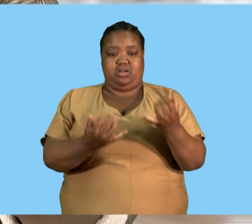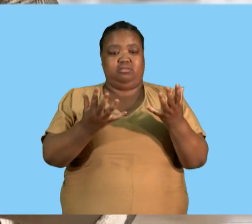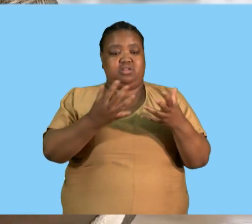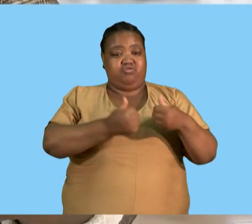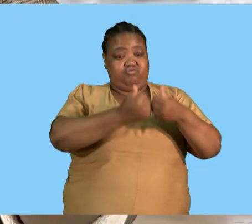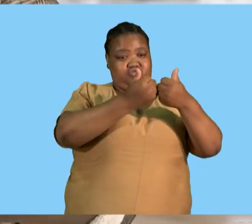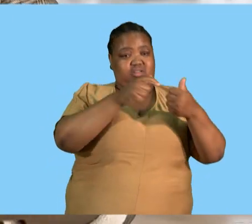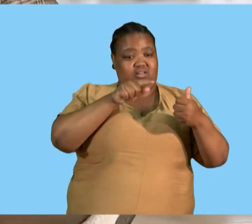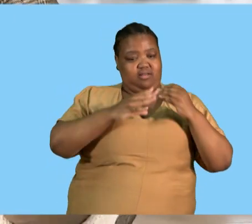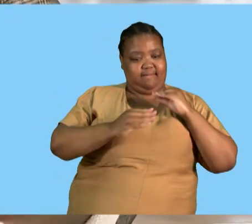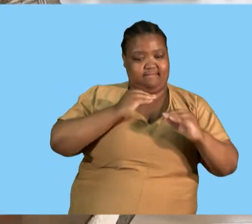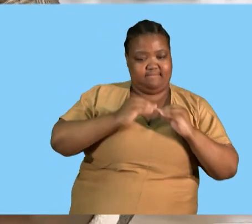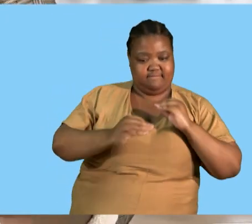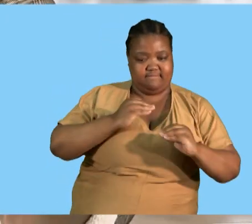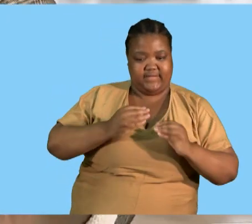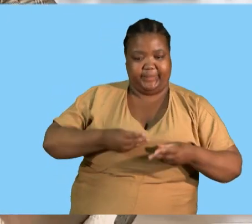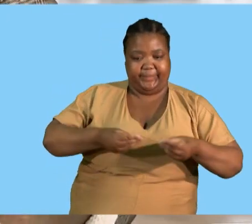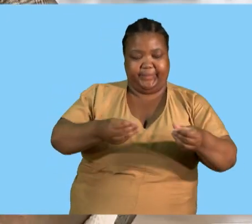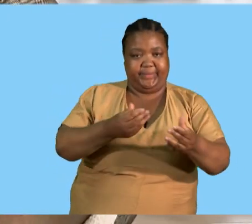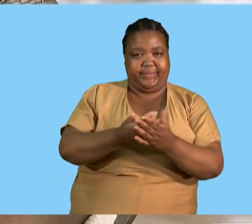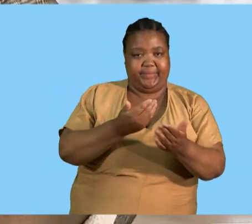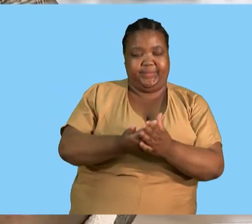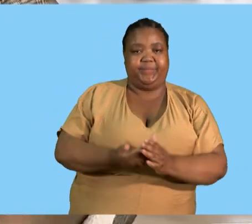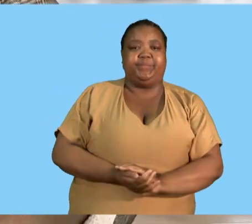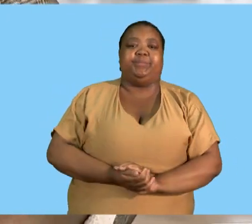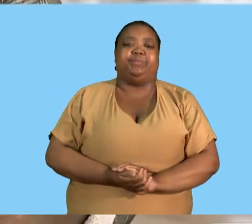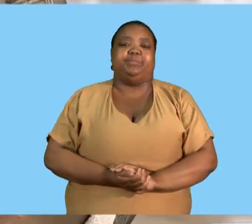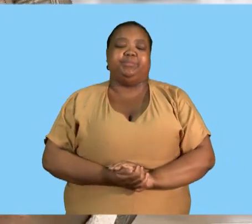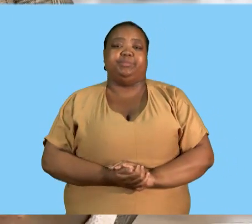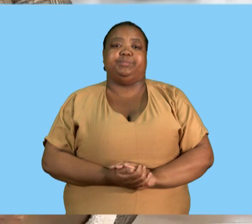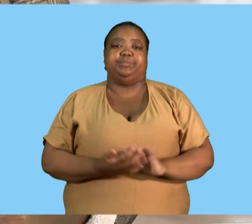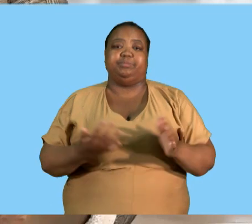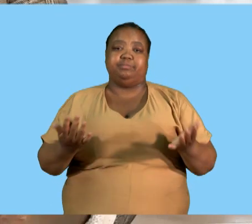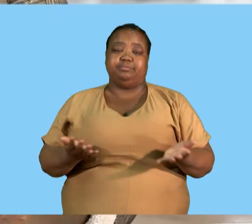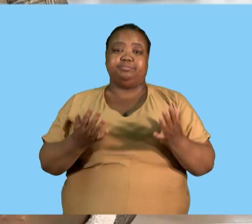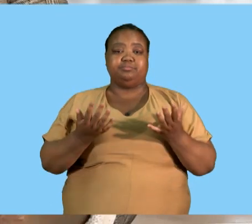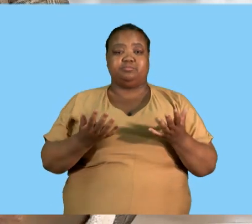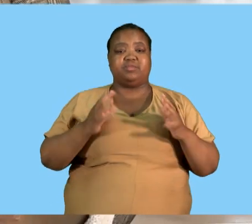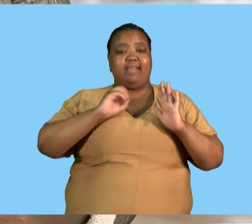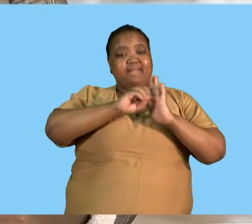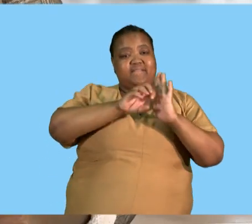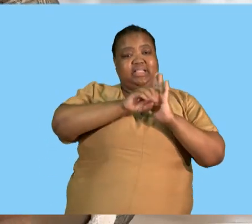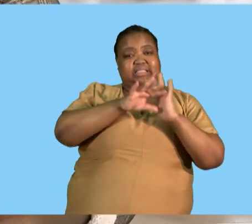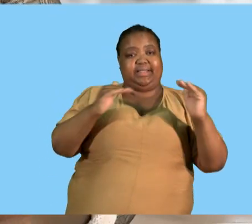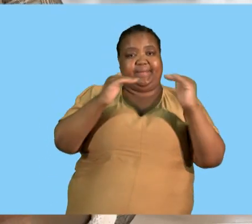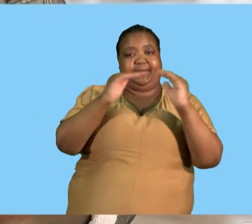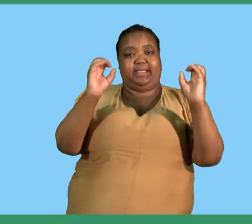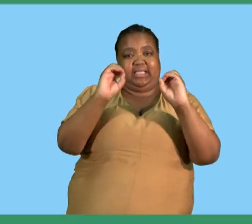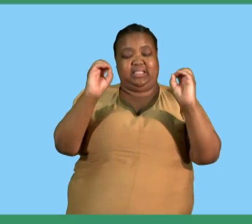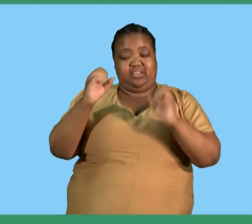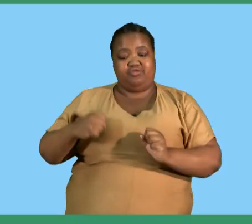to correct the things that we've made, or all those challenges. Right, so what are the strategies for unfair